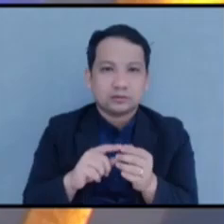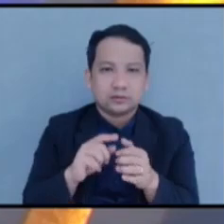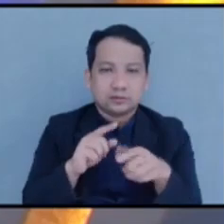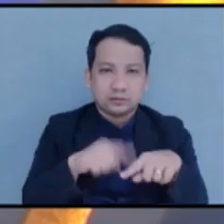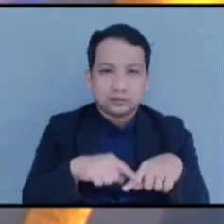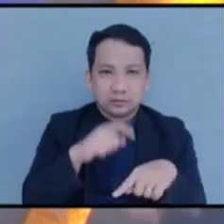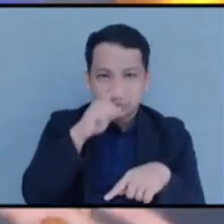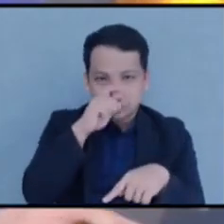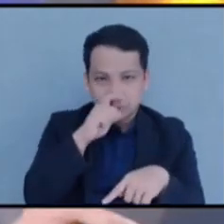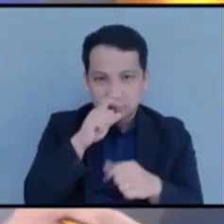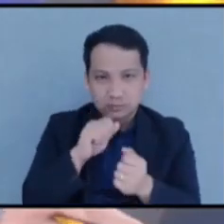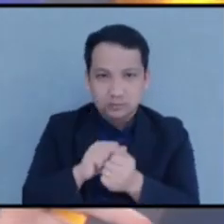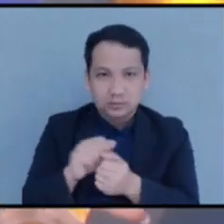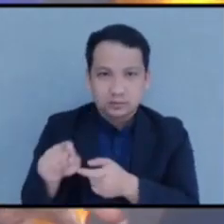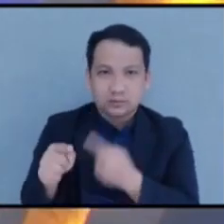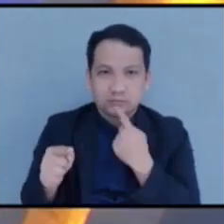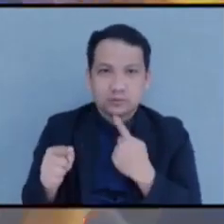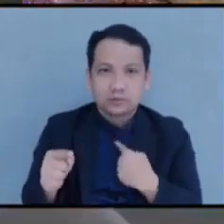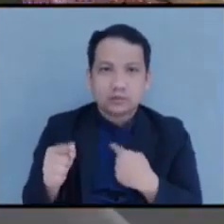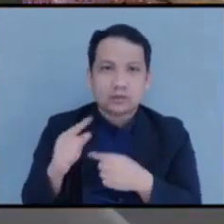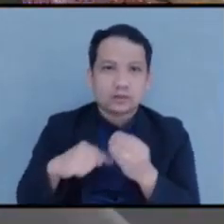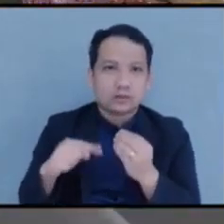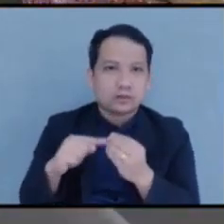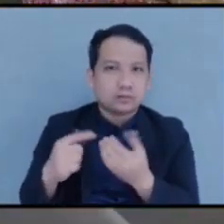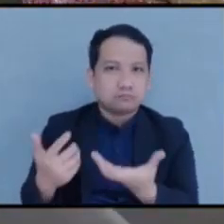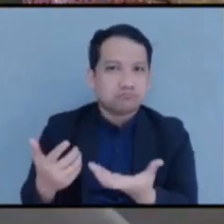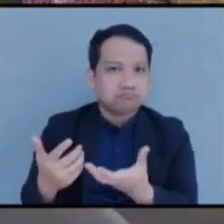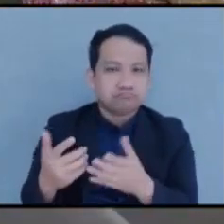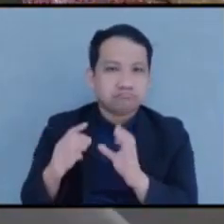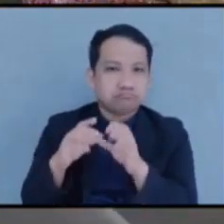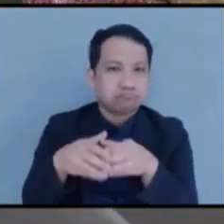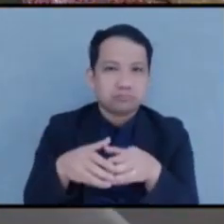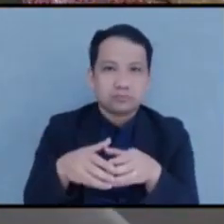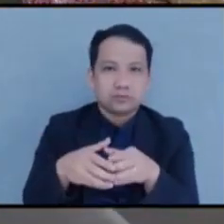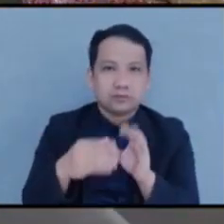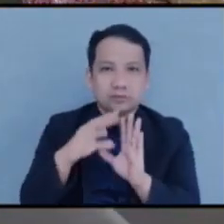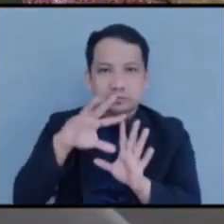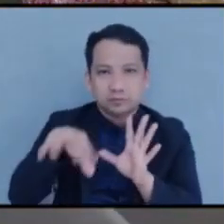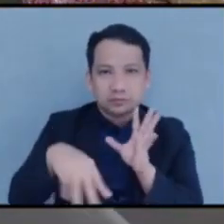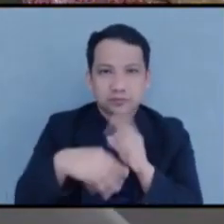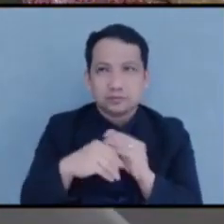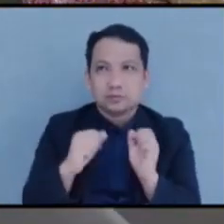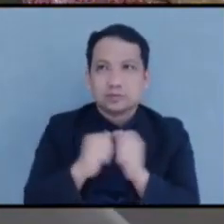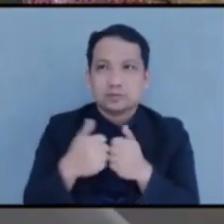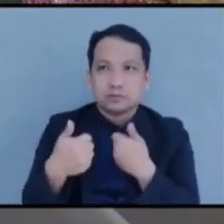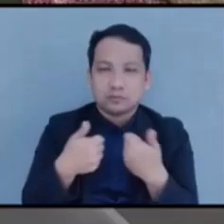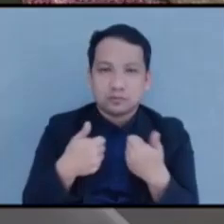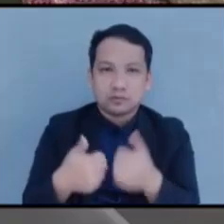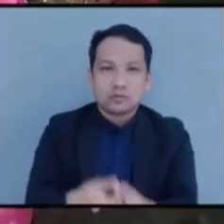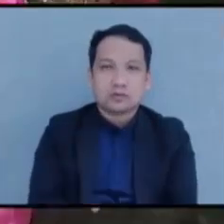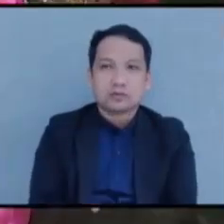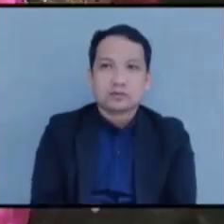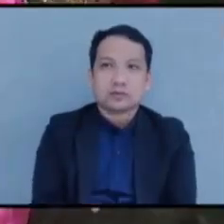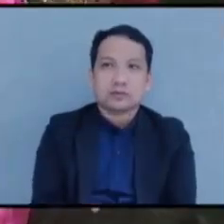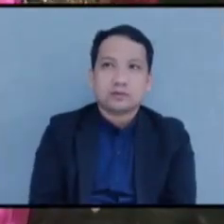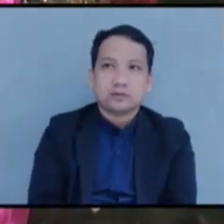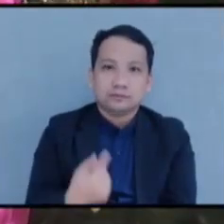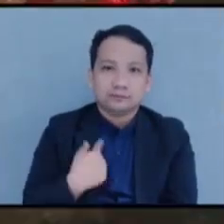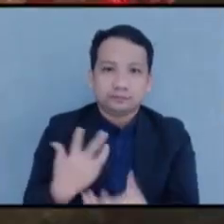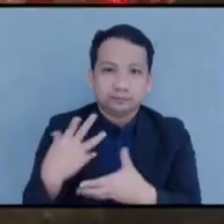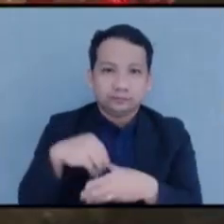So can you tell me what category did you belong during the competition? I belonged in category